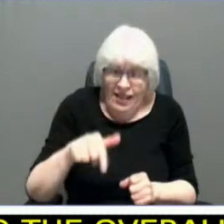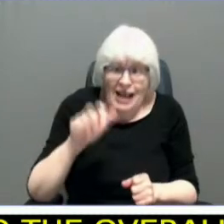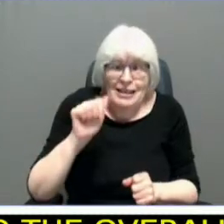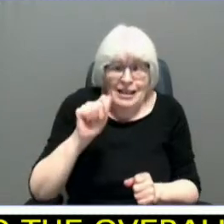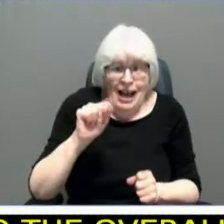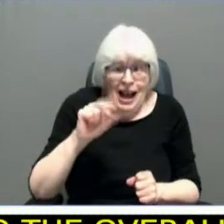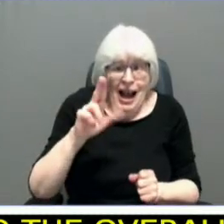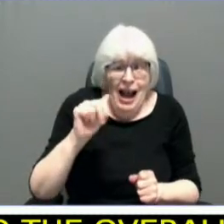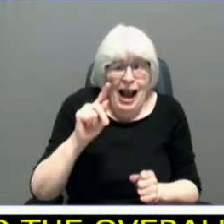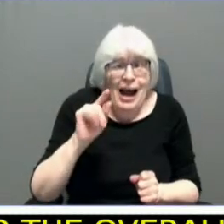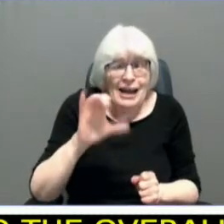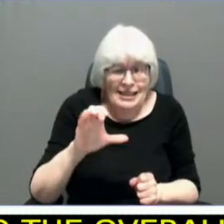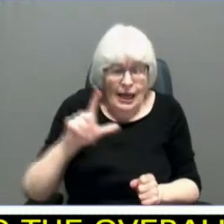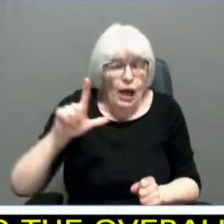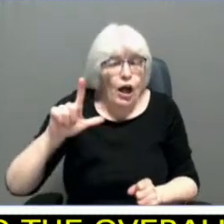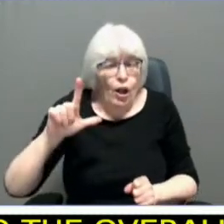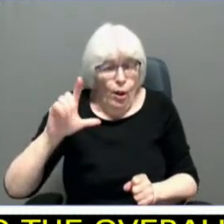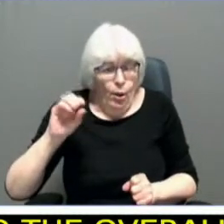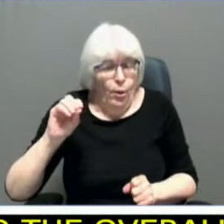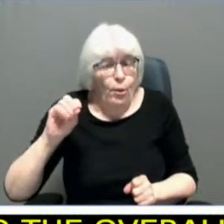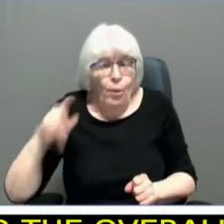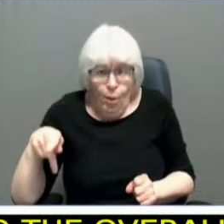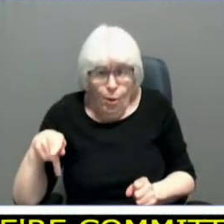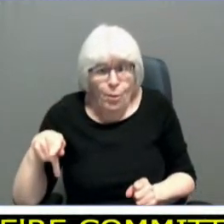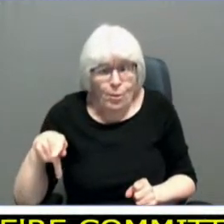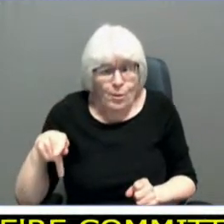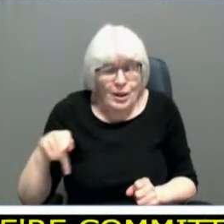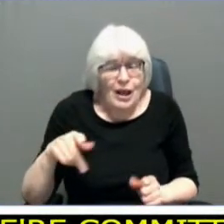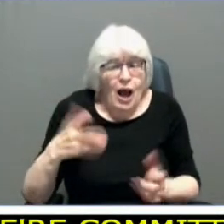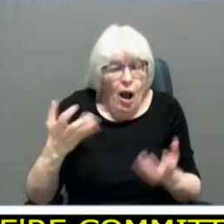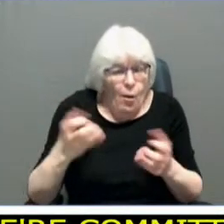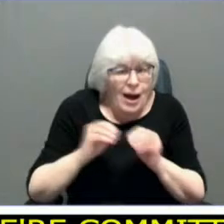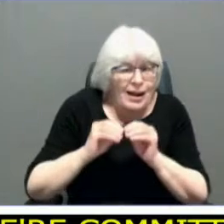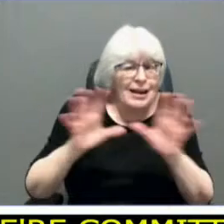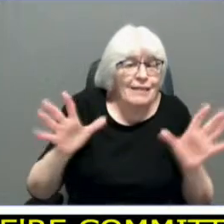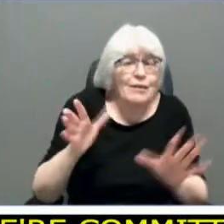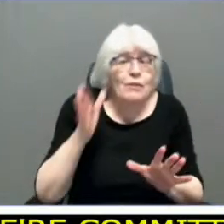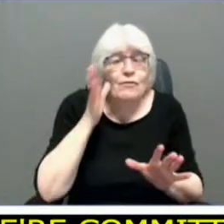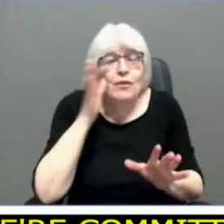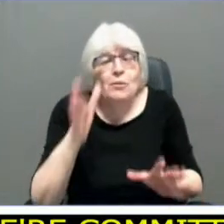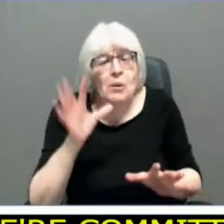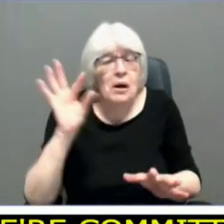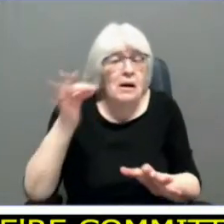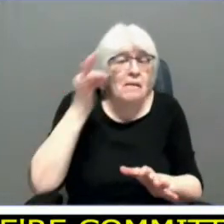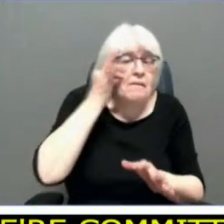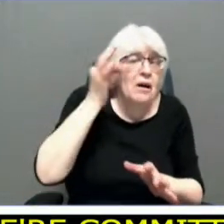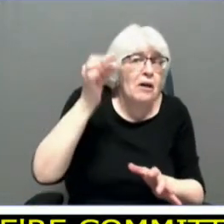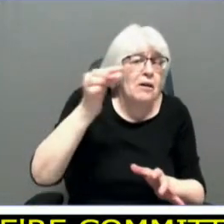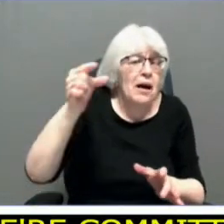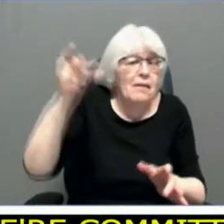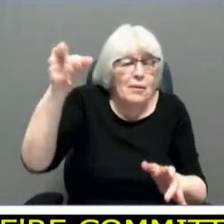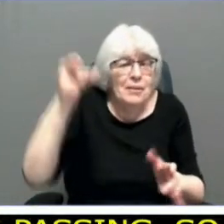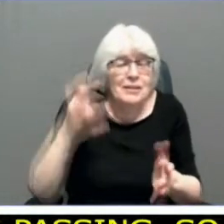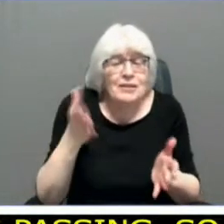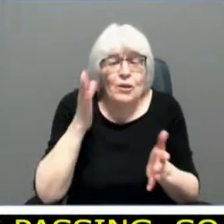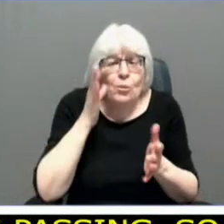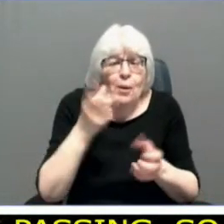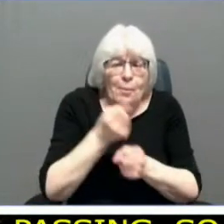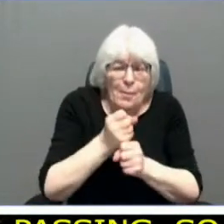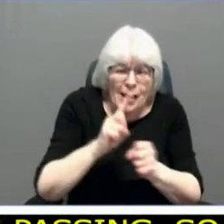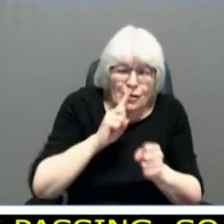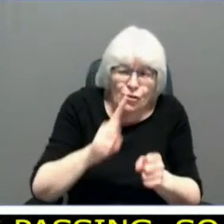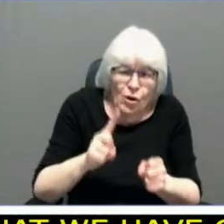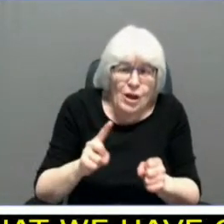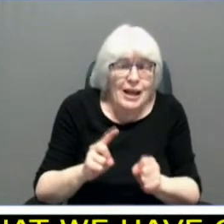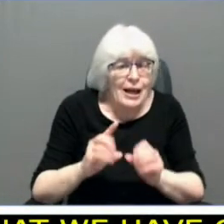clarity on the path forward from the perspective of the federal government. We need to make sure that we have some clarity from the federal government